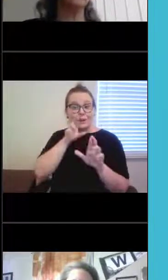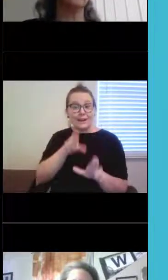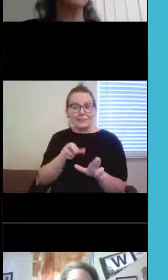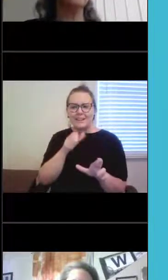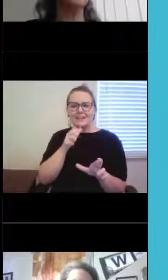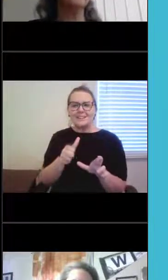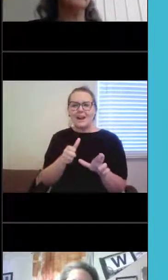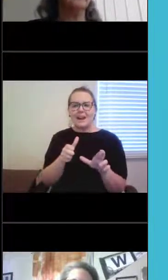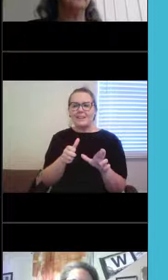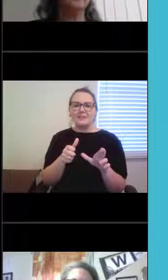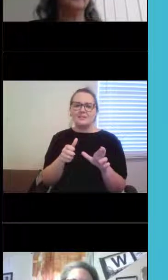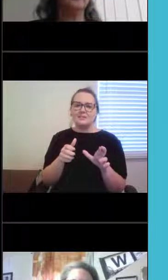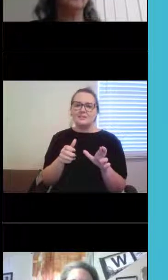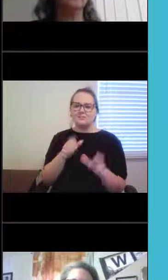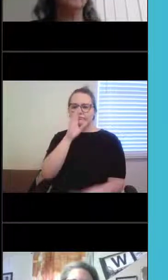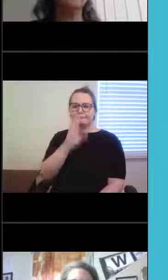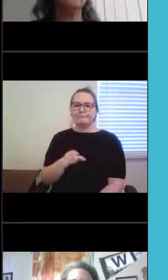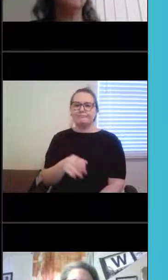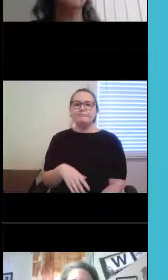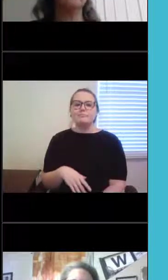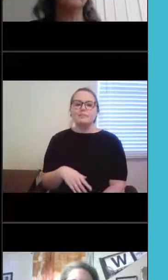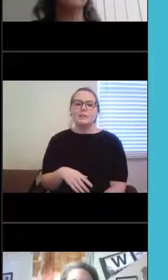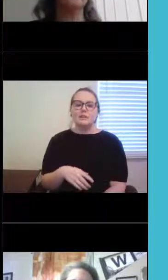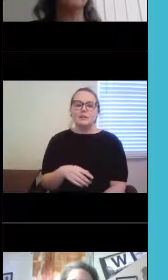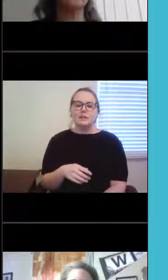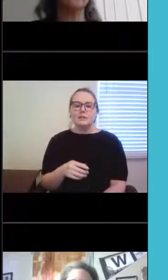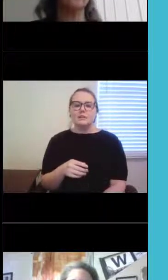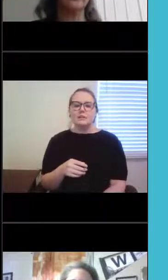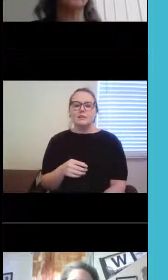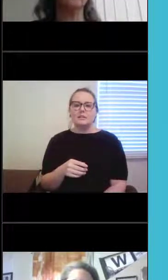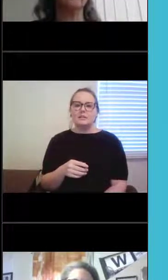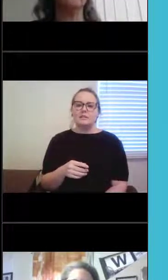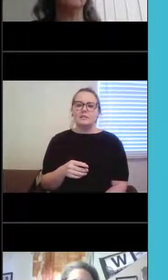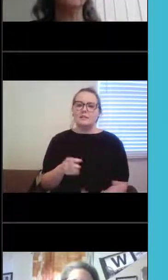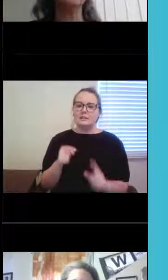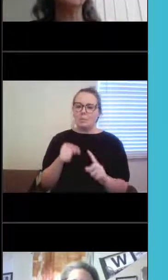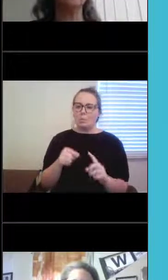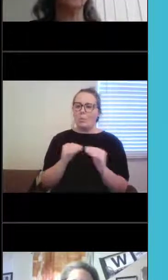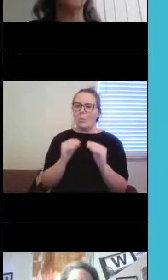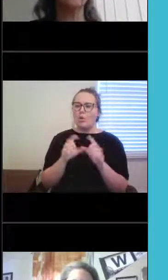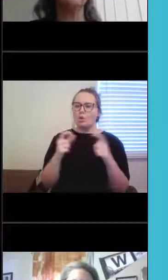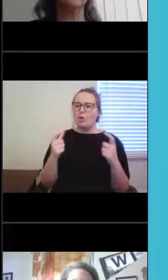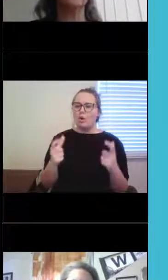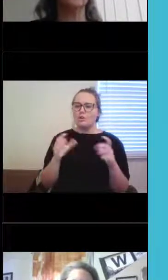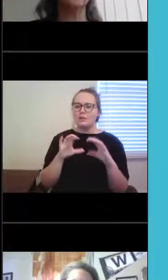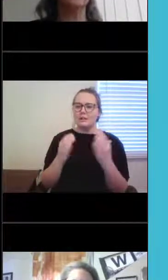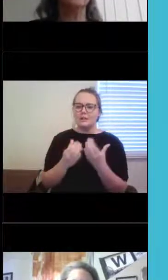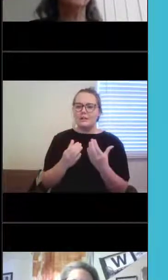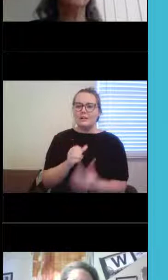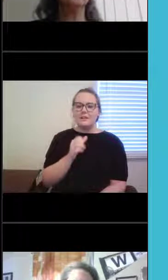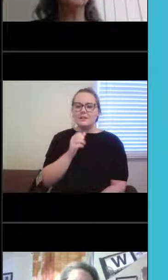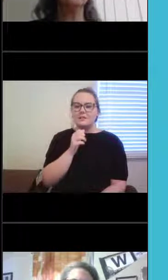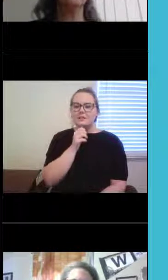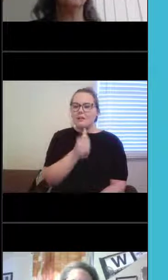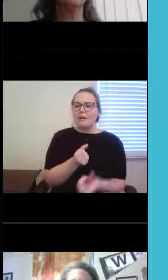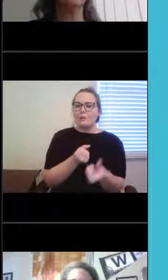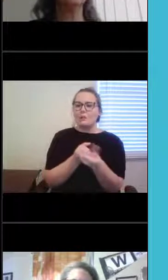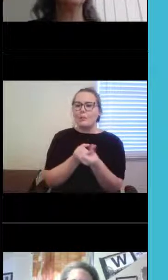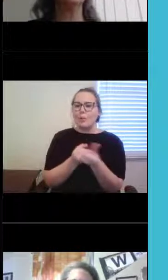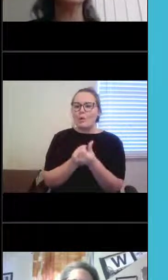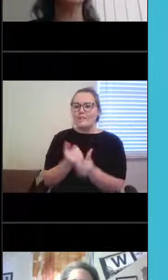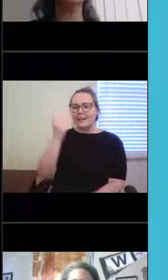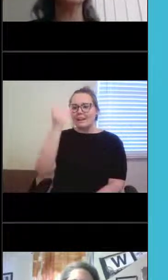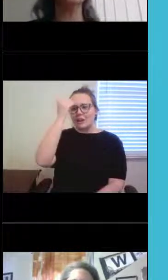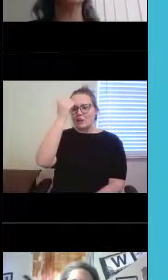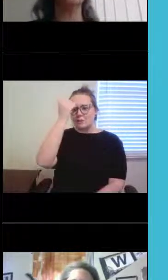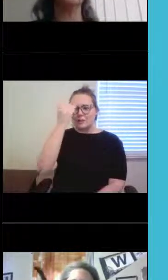quite as overt, and we term these in this larger category unsupportive acknowledgement. These are kind of where the